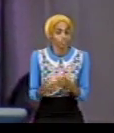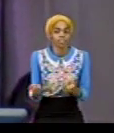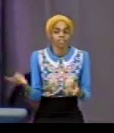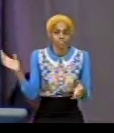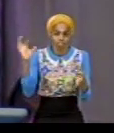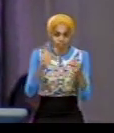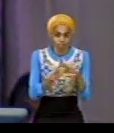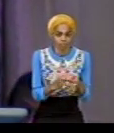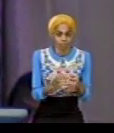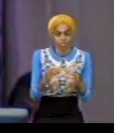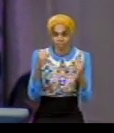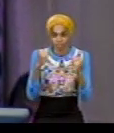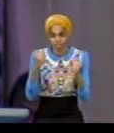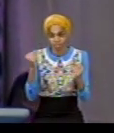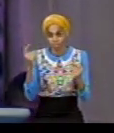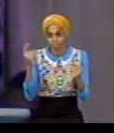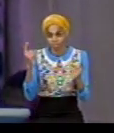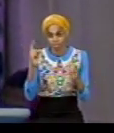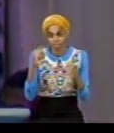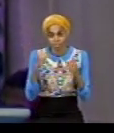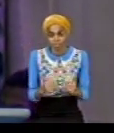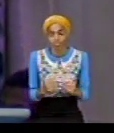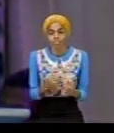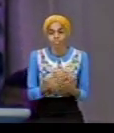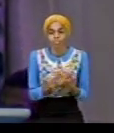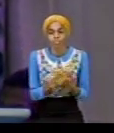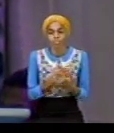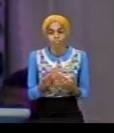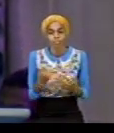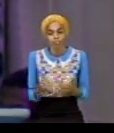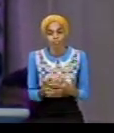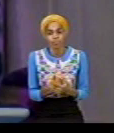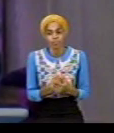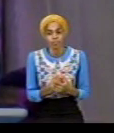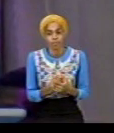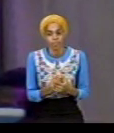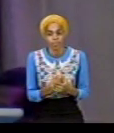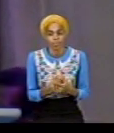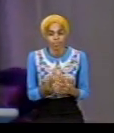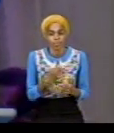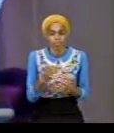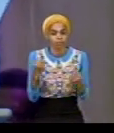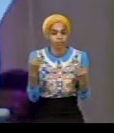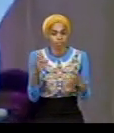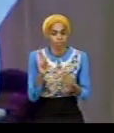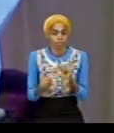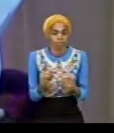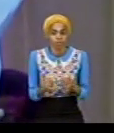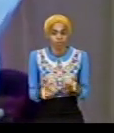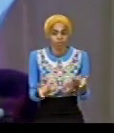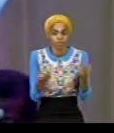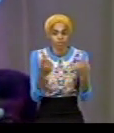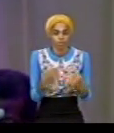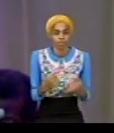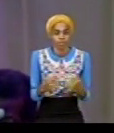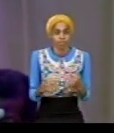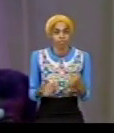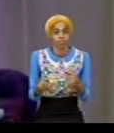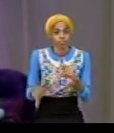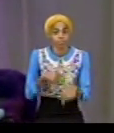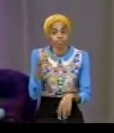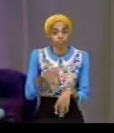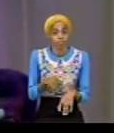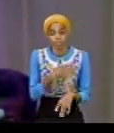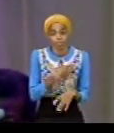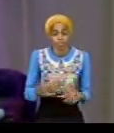they have 5 to 10 agendas. At the end of the day, they can only do one. It's principality and power. That's why we need to pray for